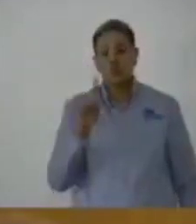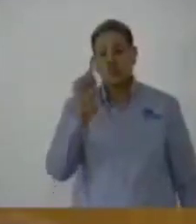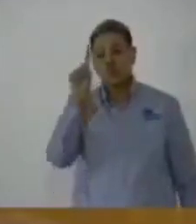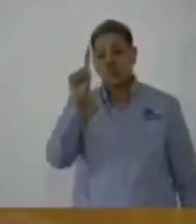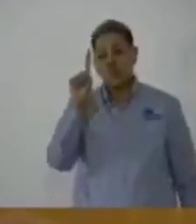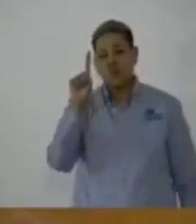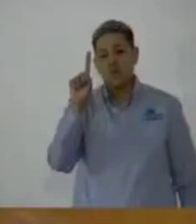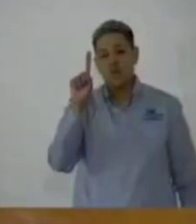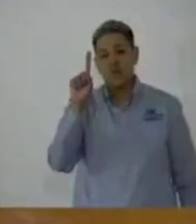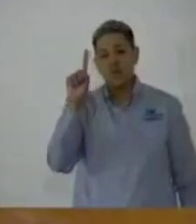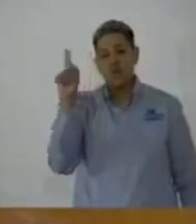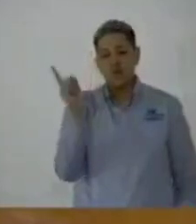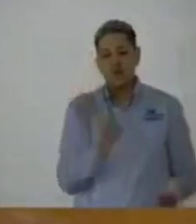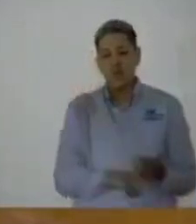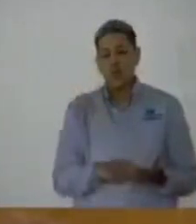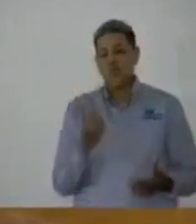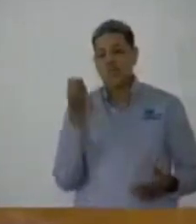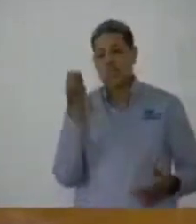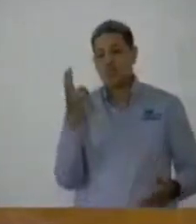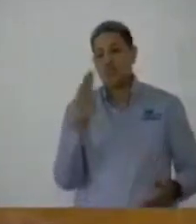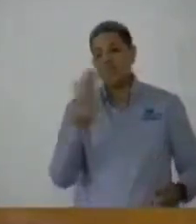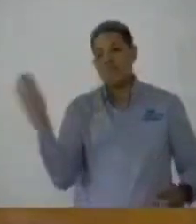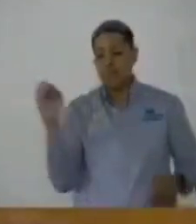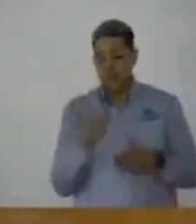$1,012 billion. So it's really